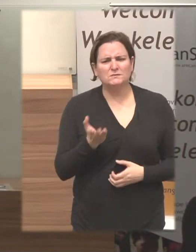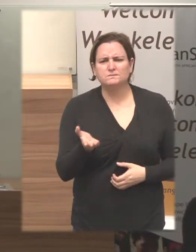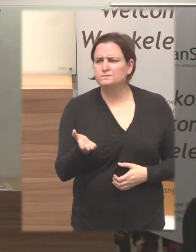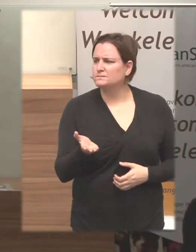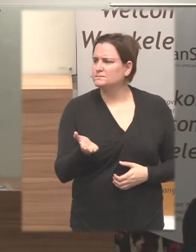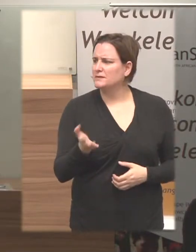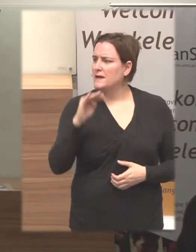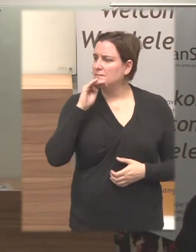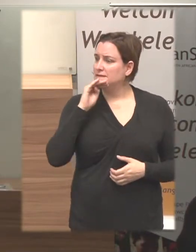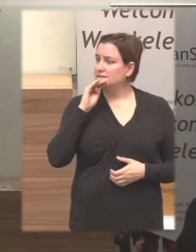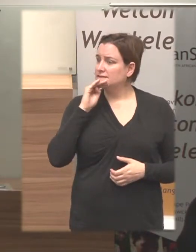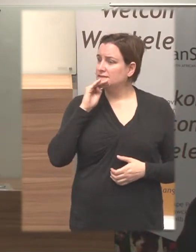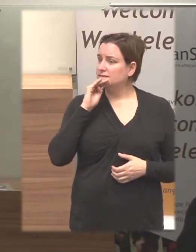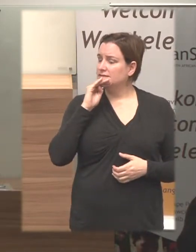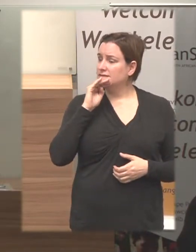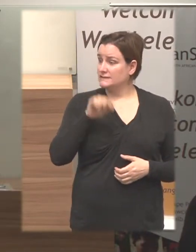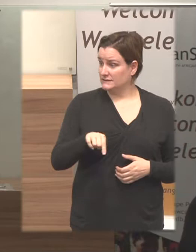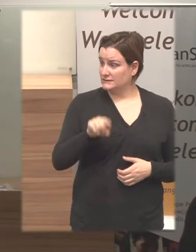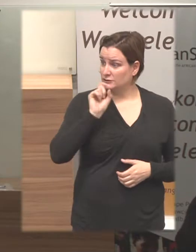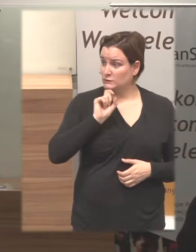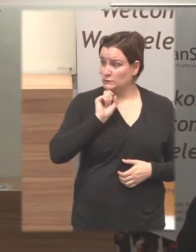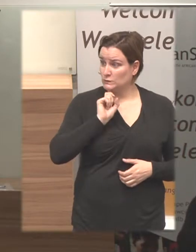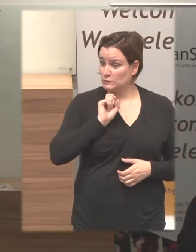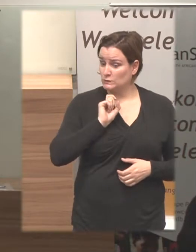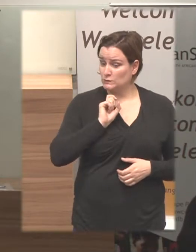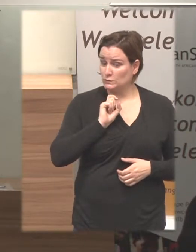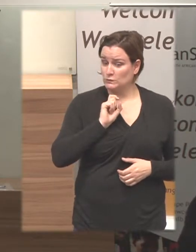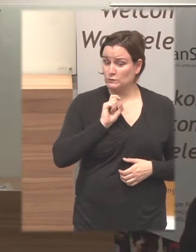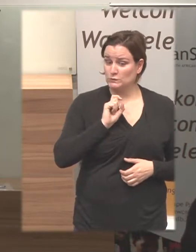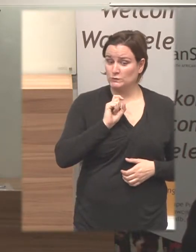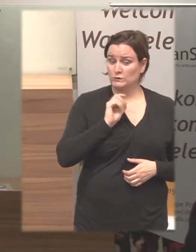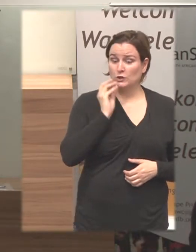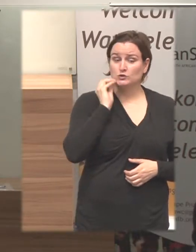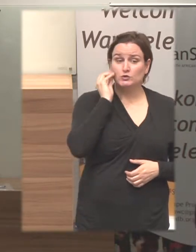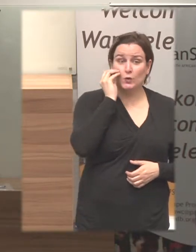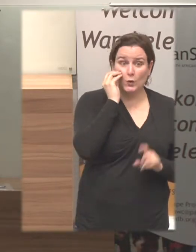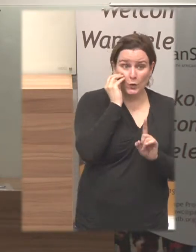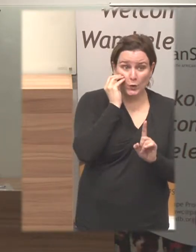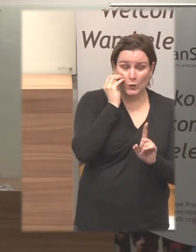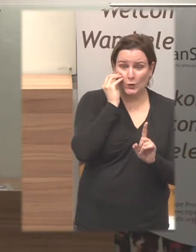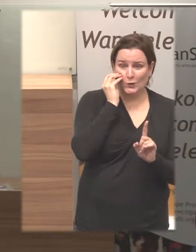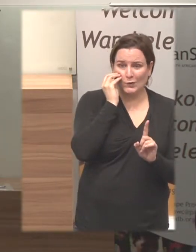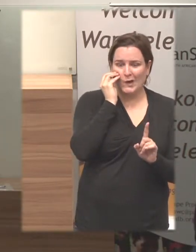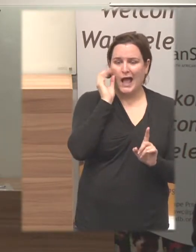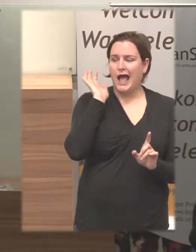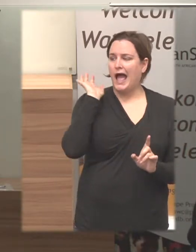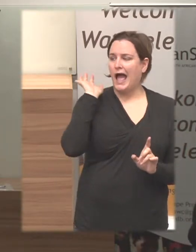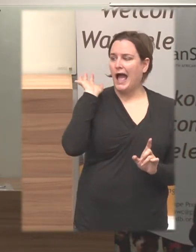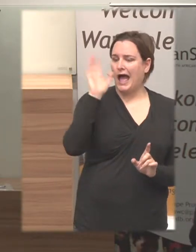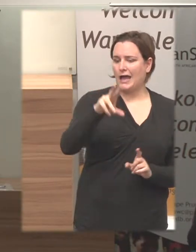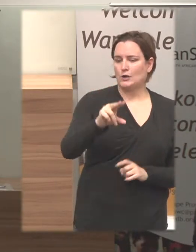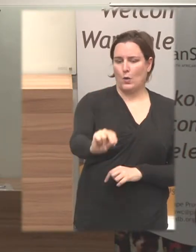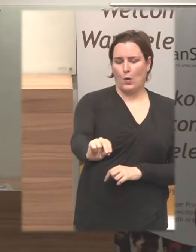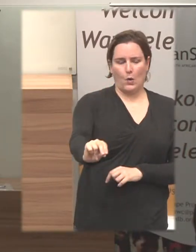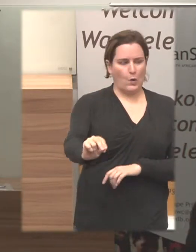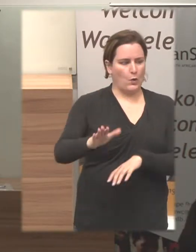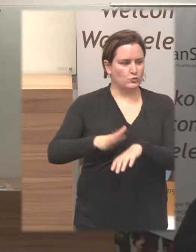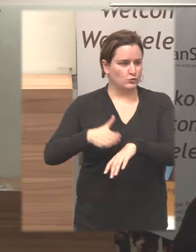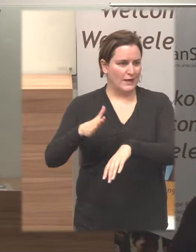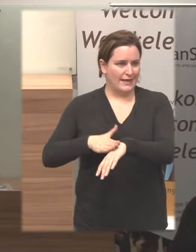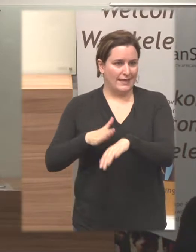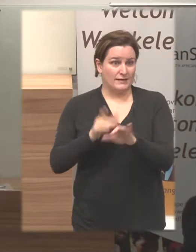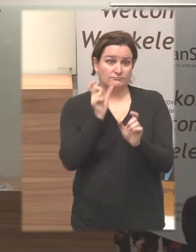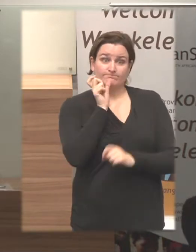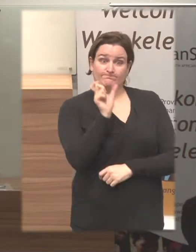use of urbanized isiZulu? Okay, hi, no. And the too late, with